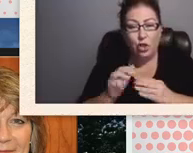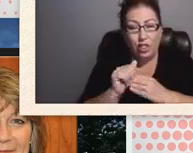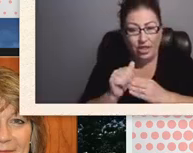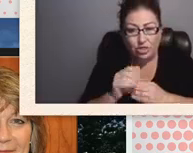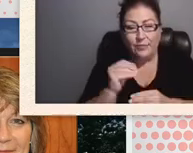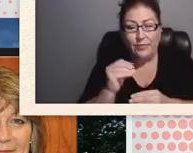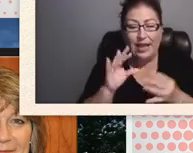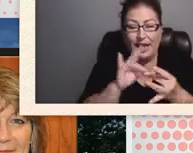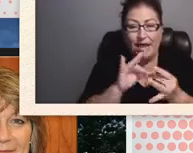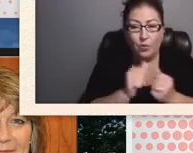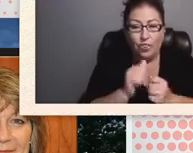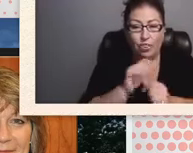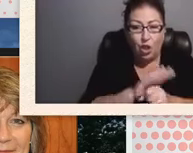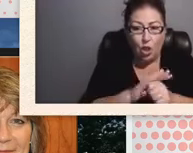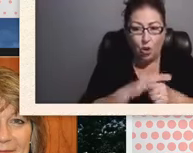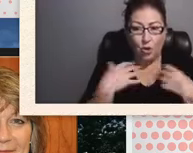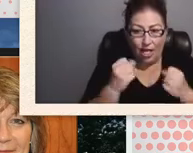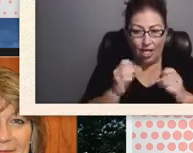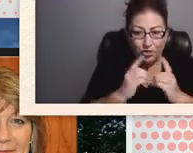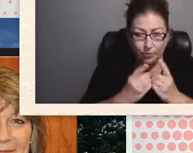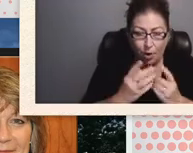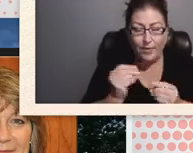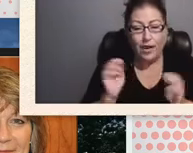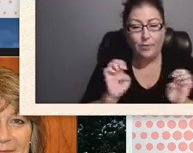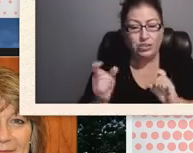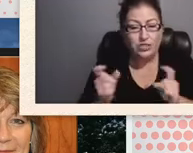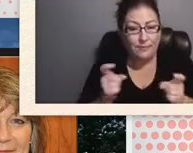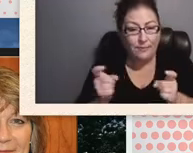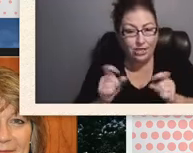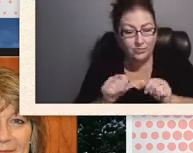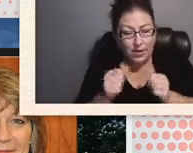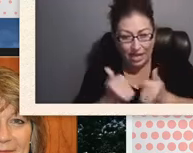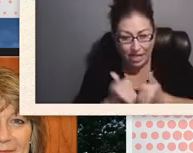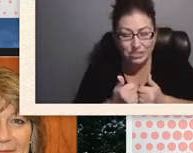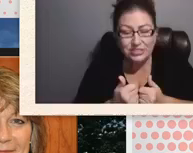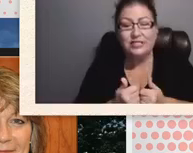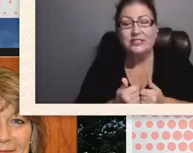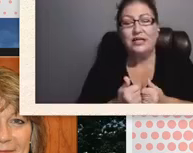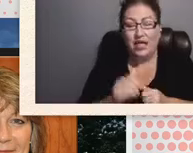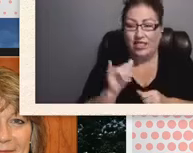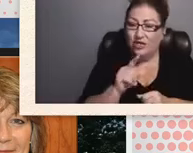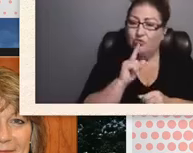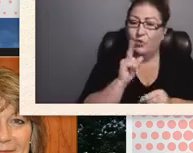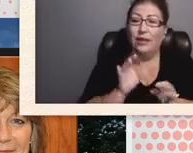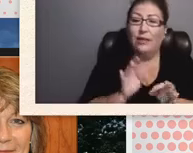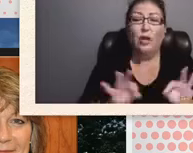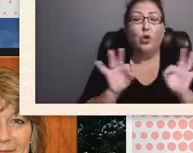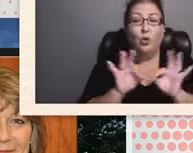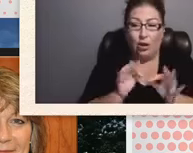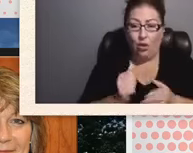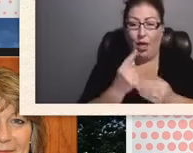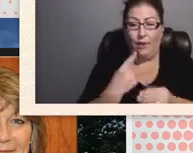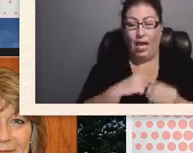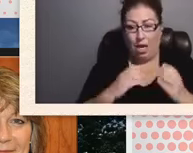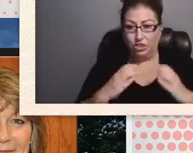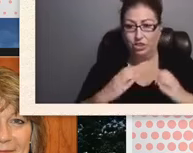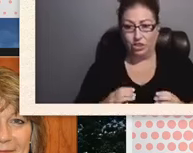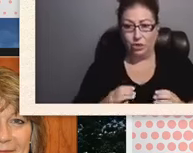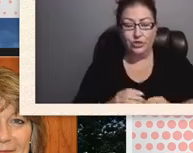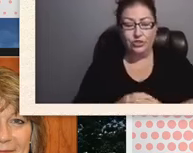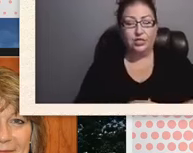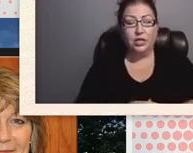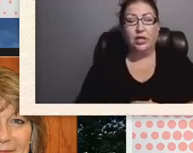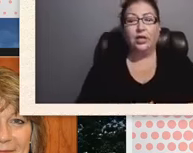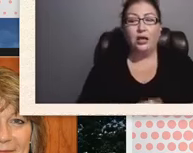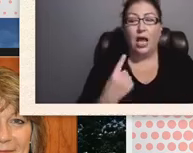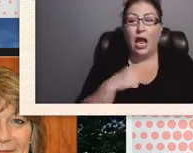local health departments and emergency management agencies has been critical in helping our consumers, our